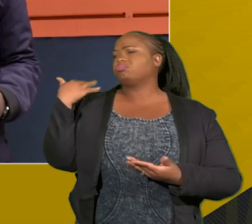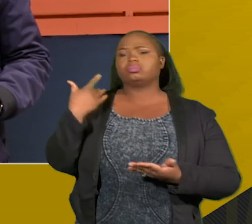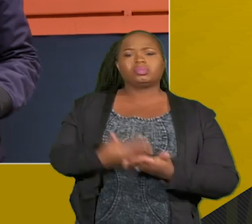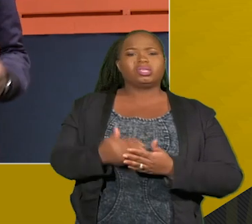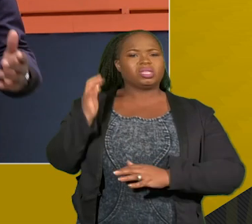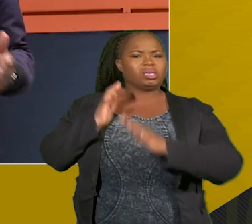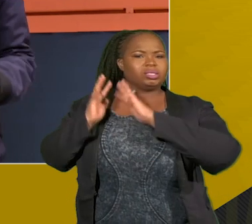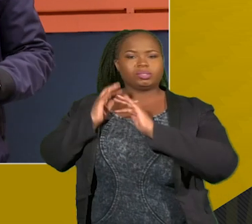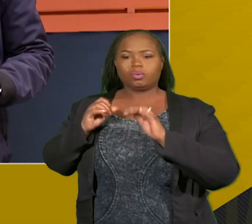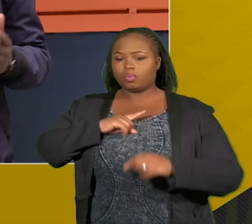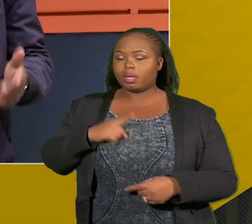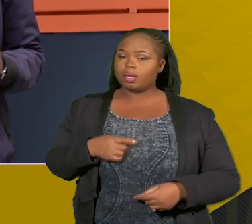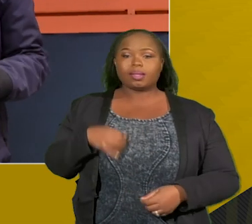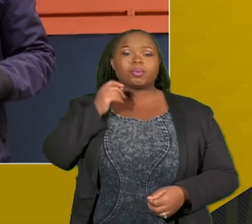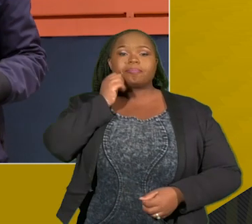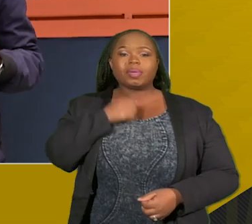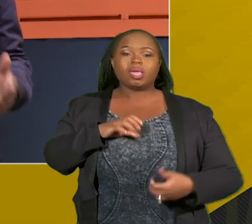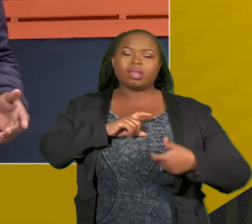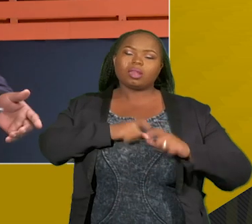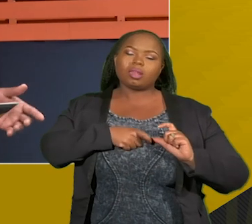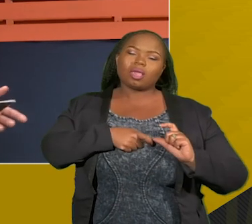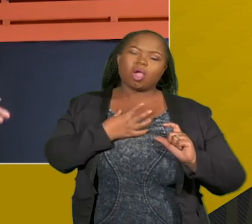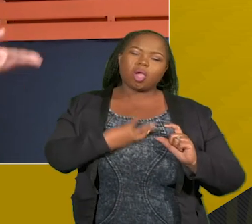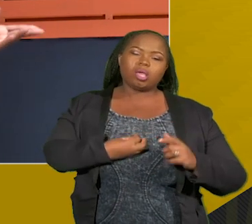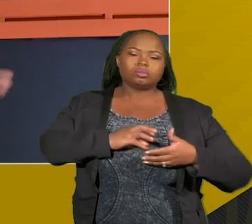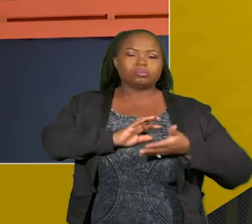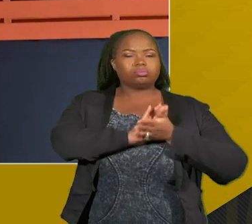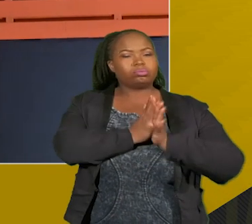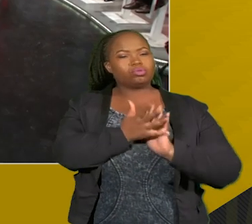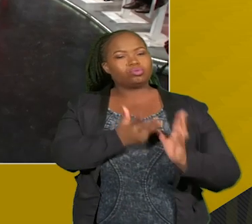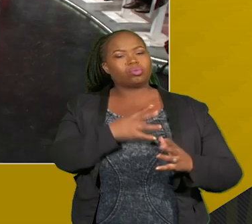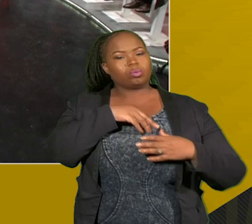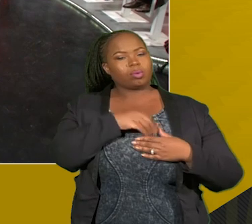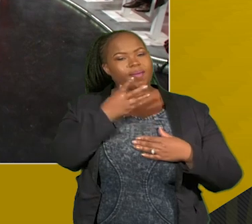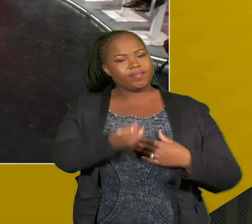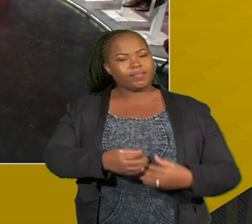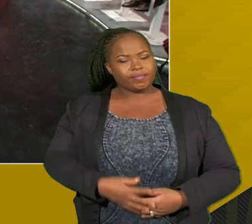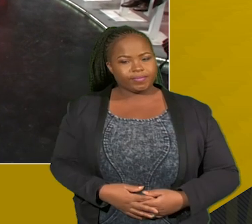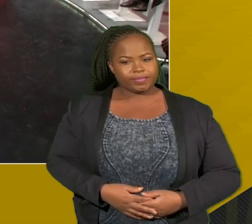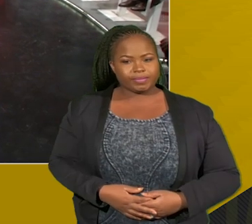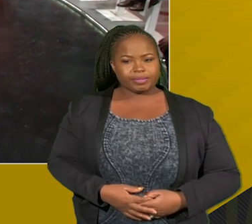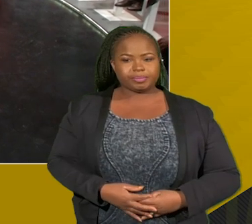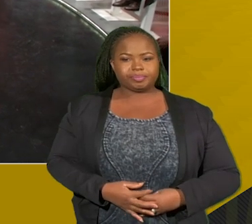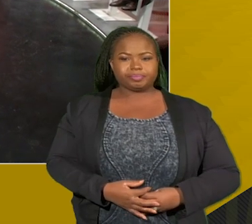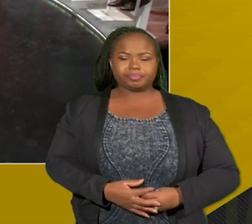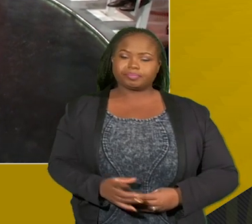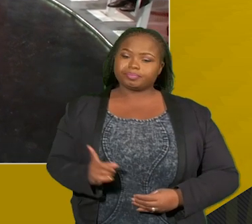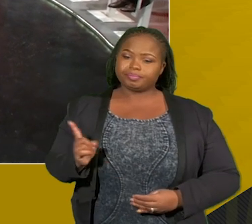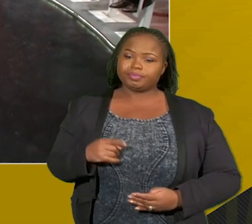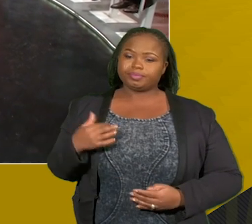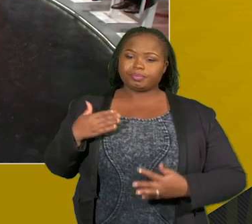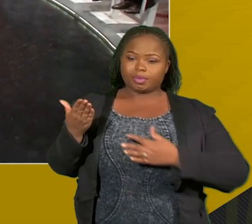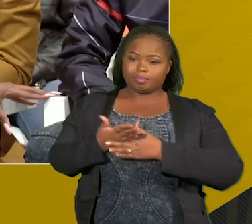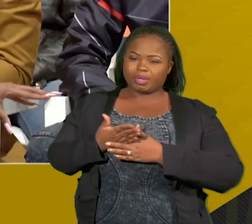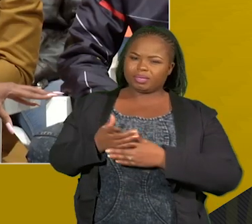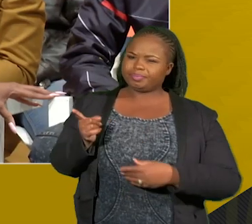sibhekene nenkinga, men are broken. We found out exactly ukuthi what can we do, especially to our pastors, Nicolette. Yeah, I was speaking to this young gentleman Kini during the